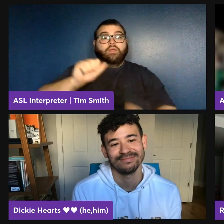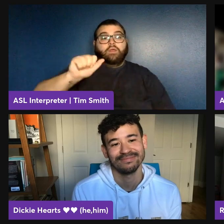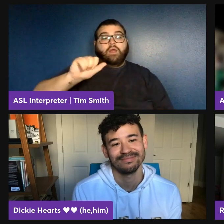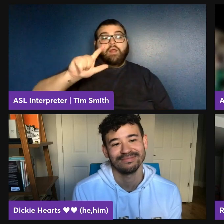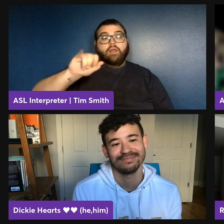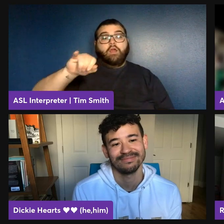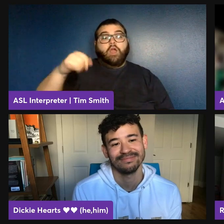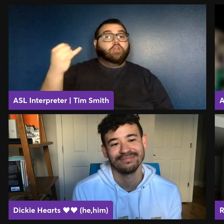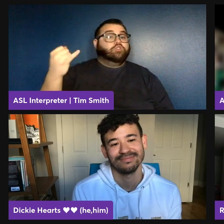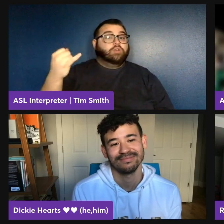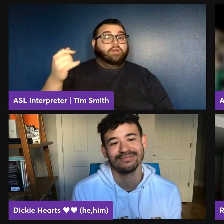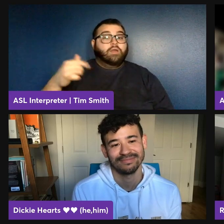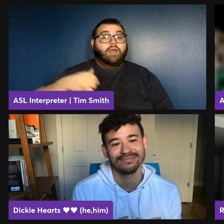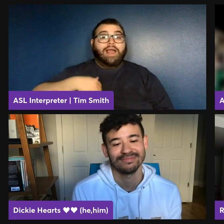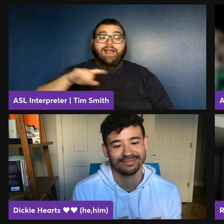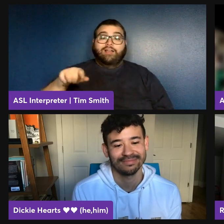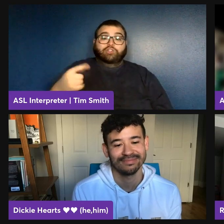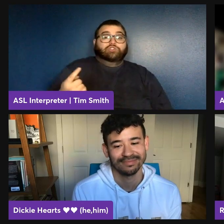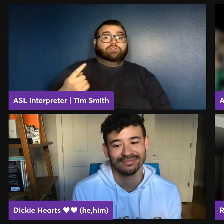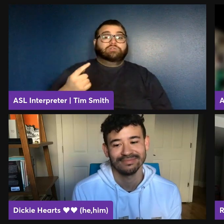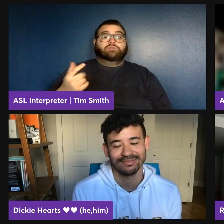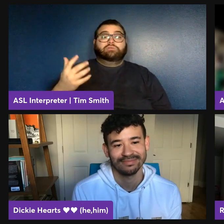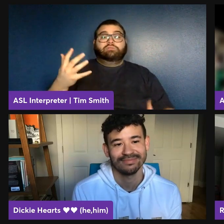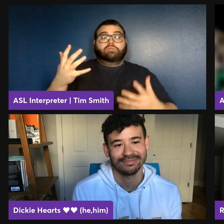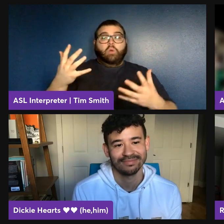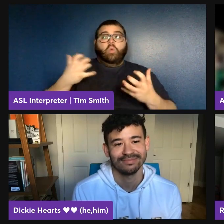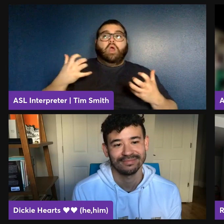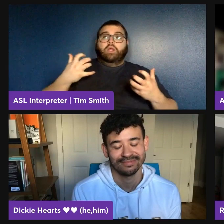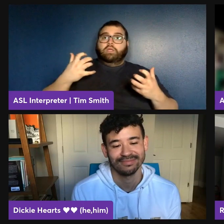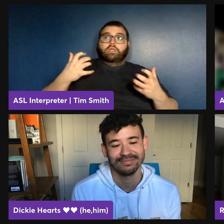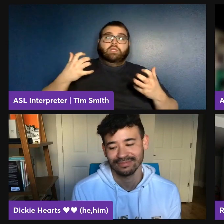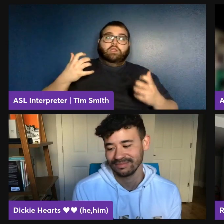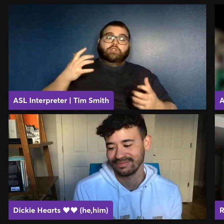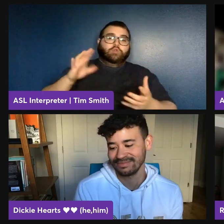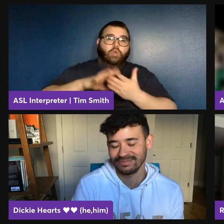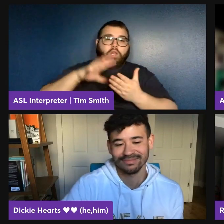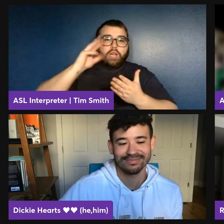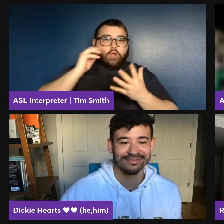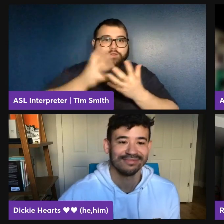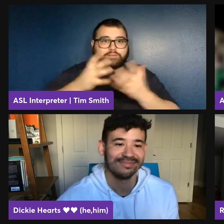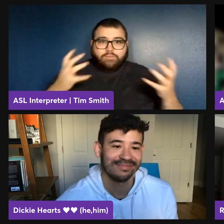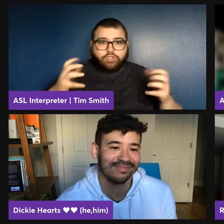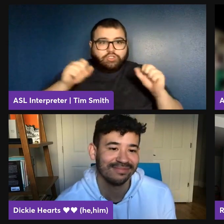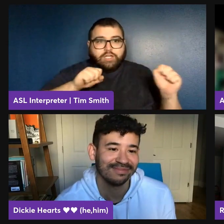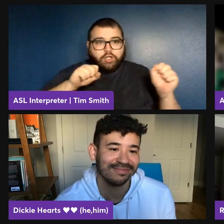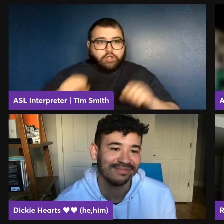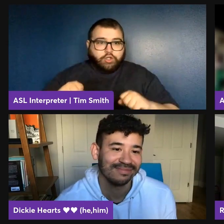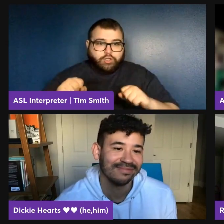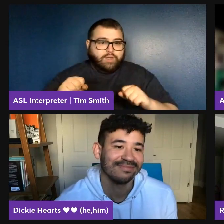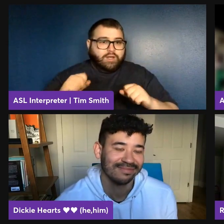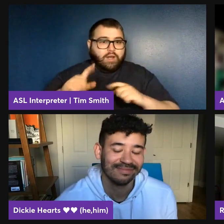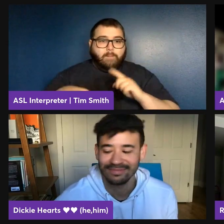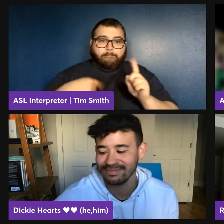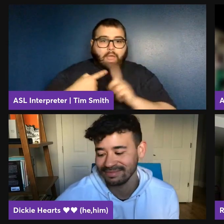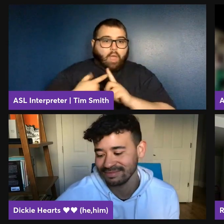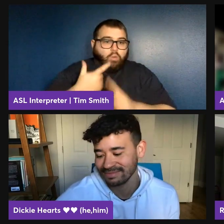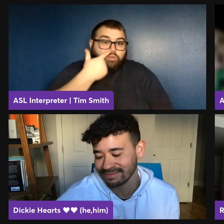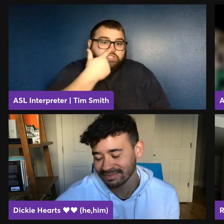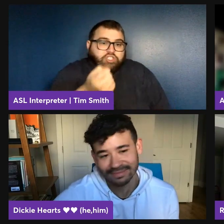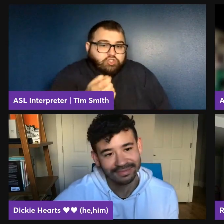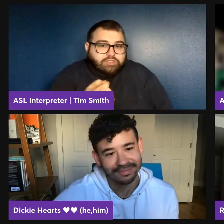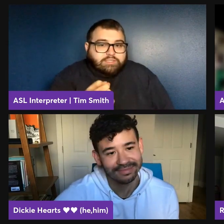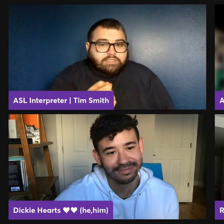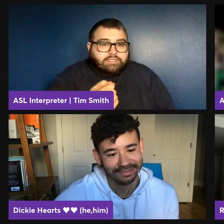is that I wanted to learn as much as I could about what was interesting